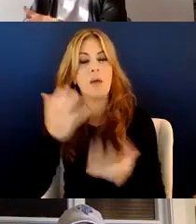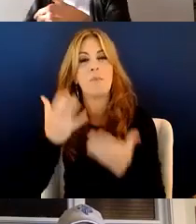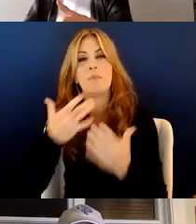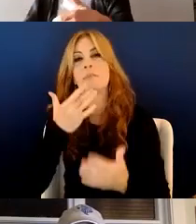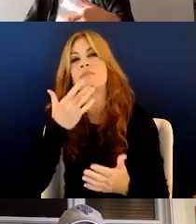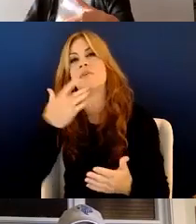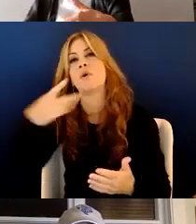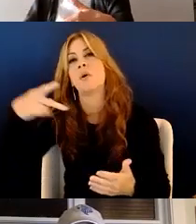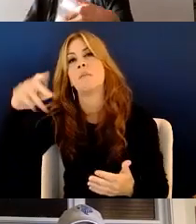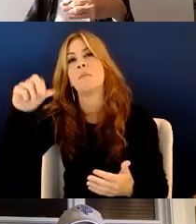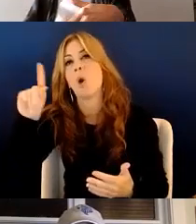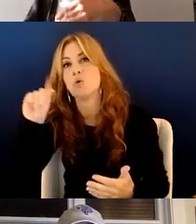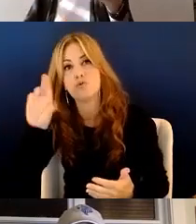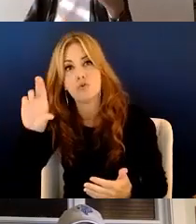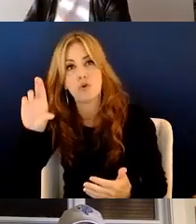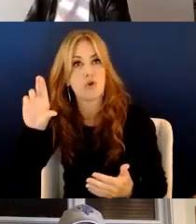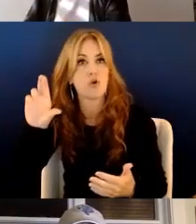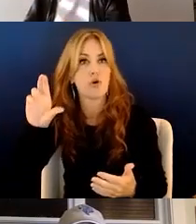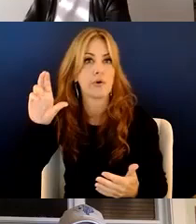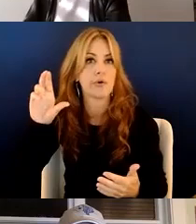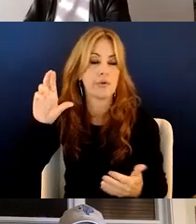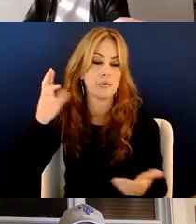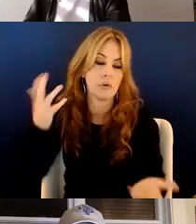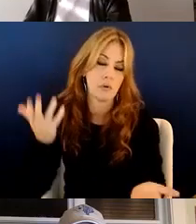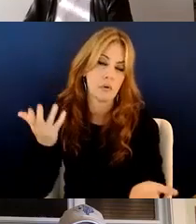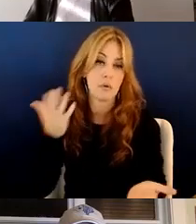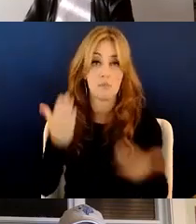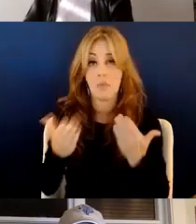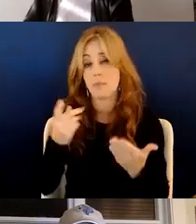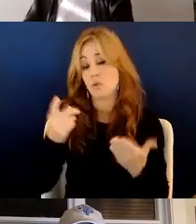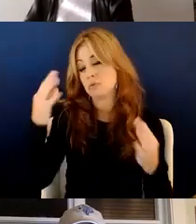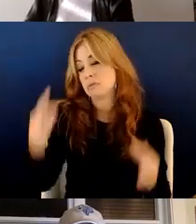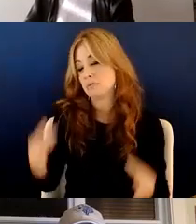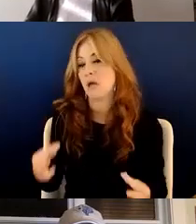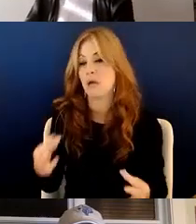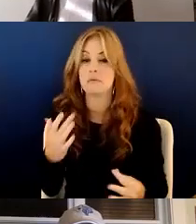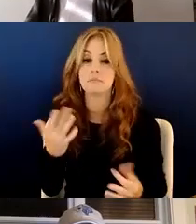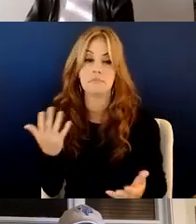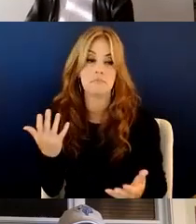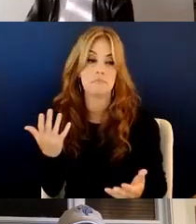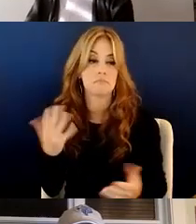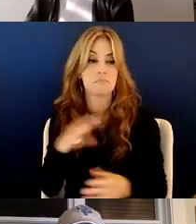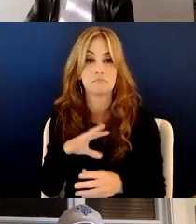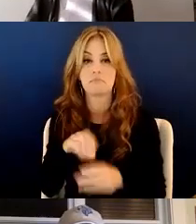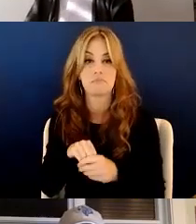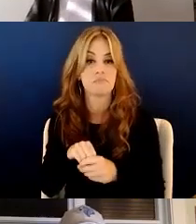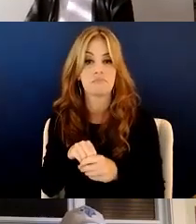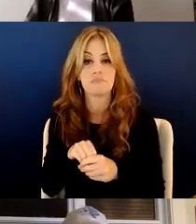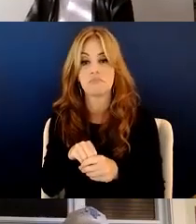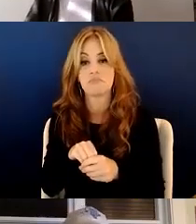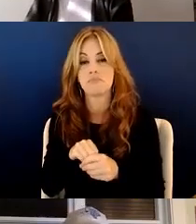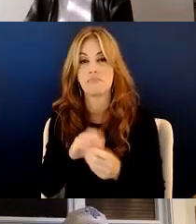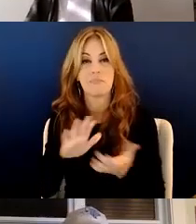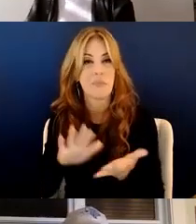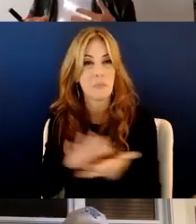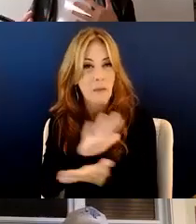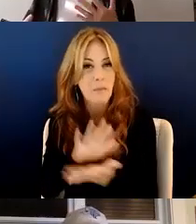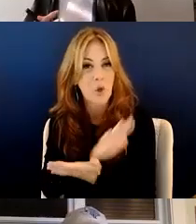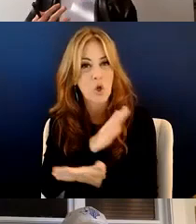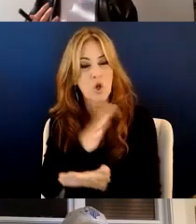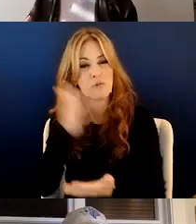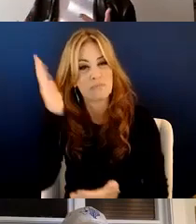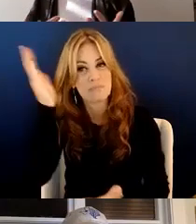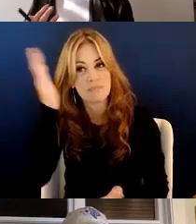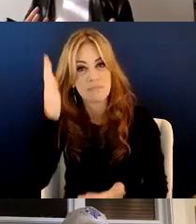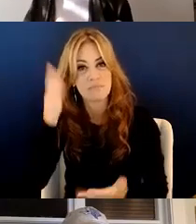presentation, or you might have opted for and asked to be included in a paper presentation. And each